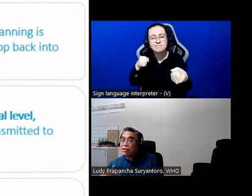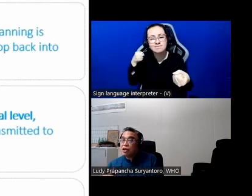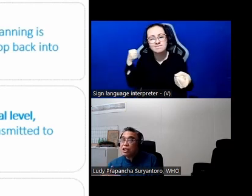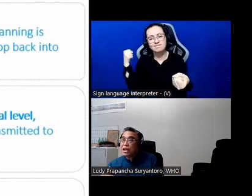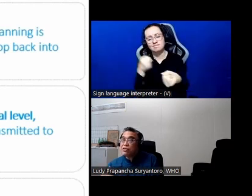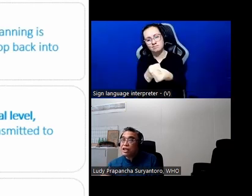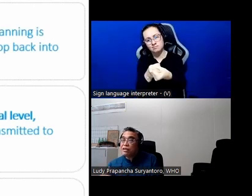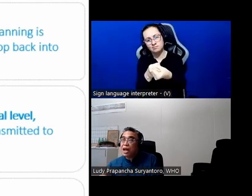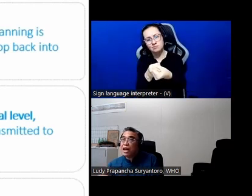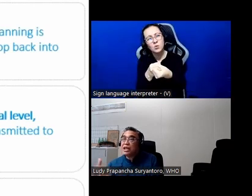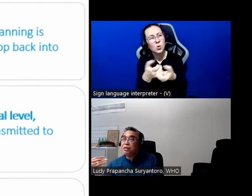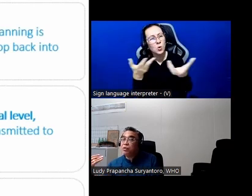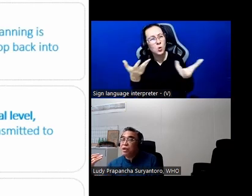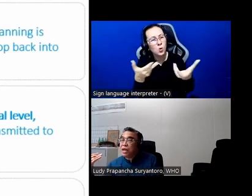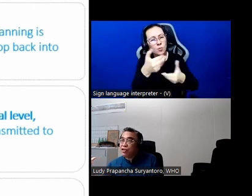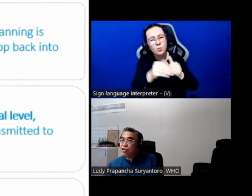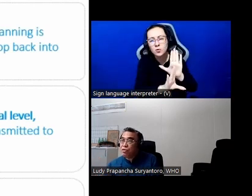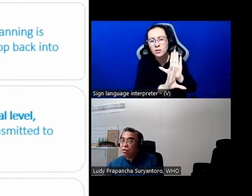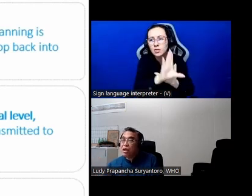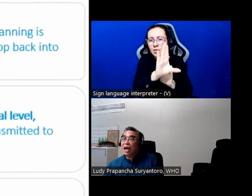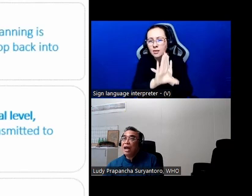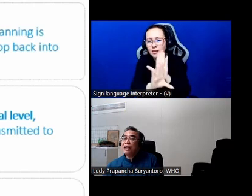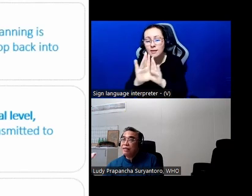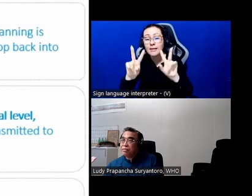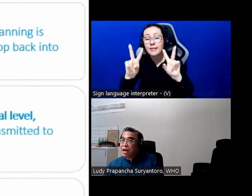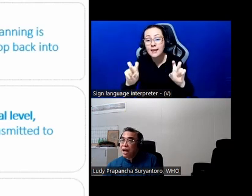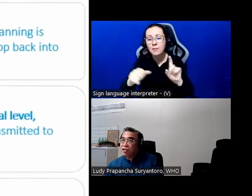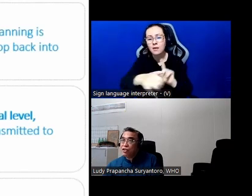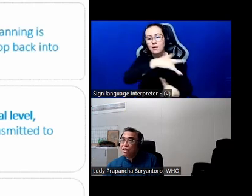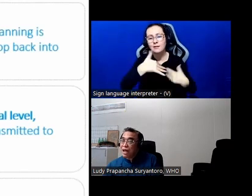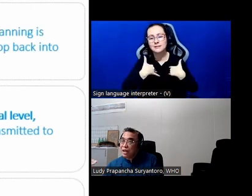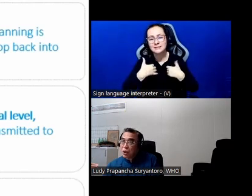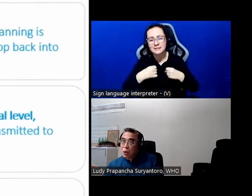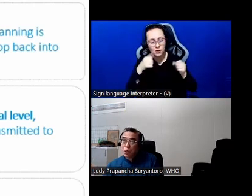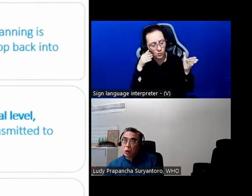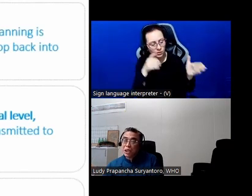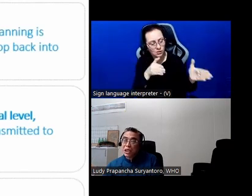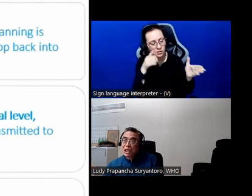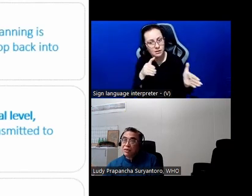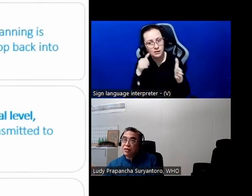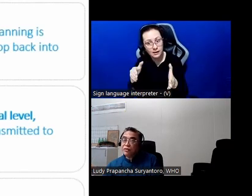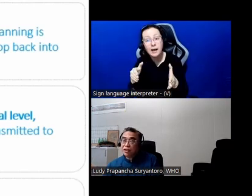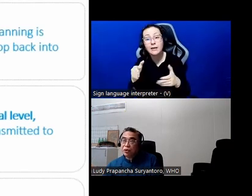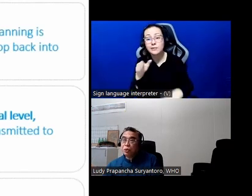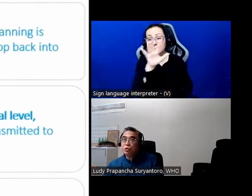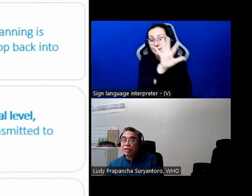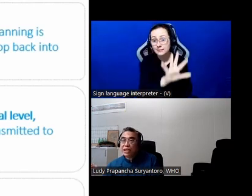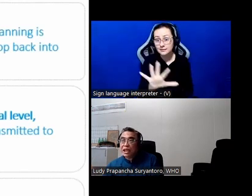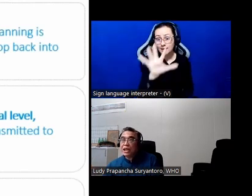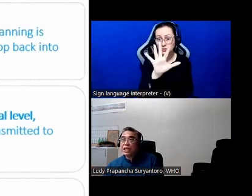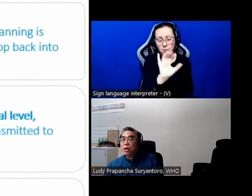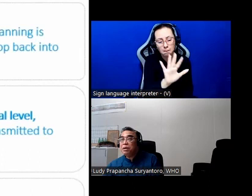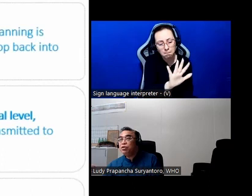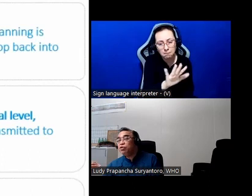in this context is aligning between national and subnational and local in terms of their tools,